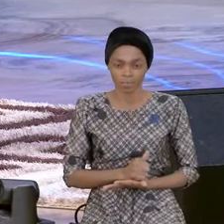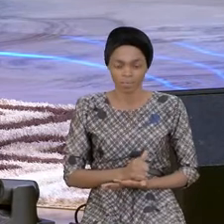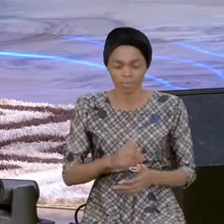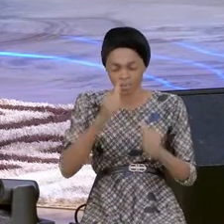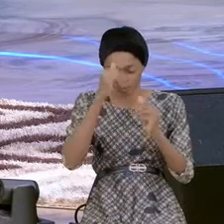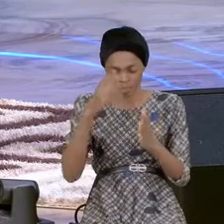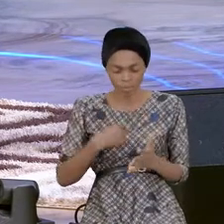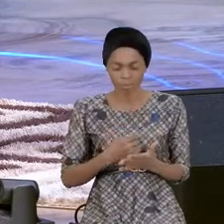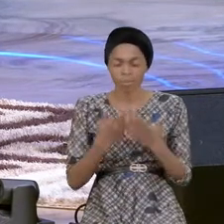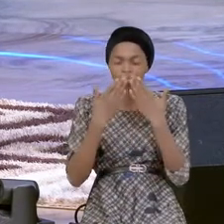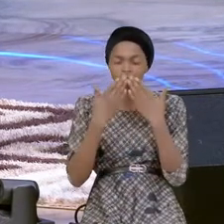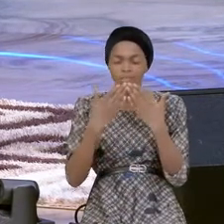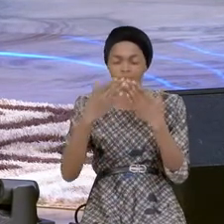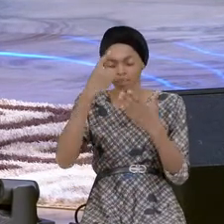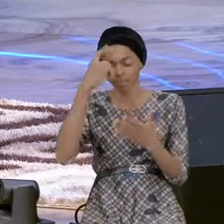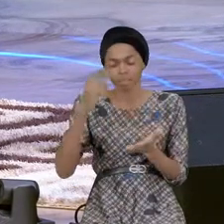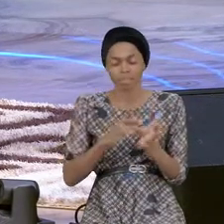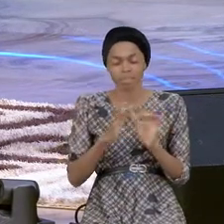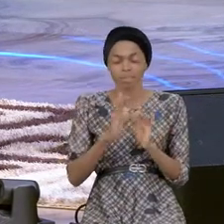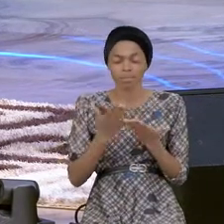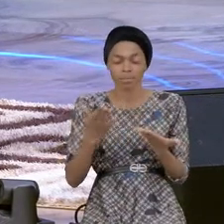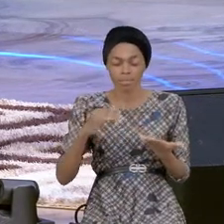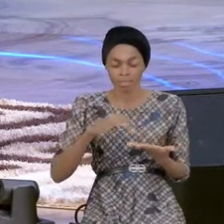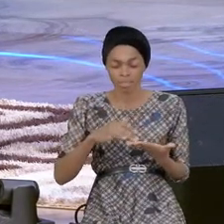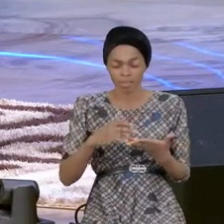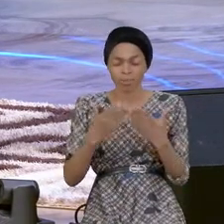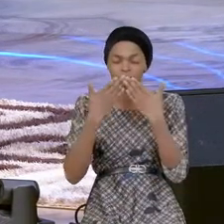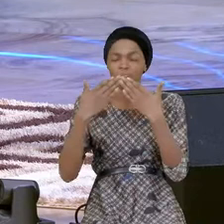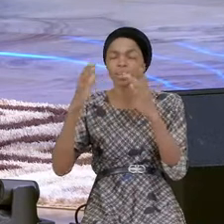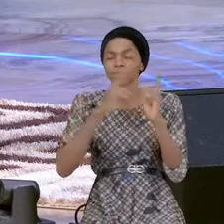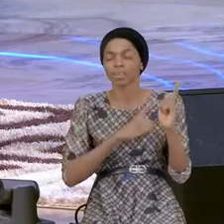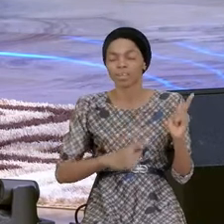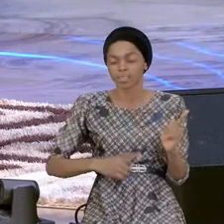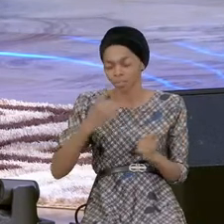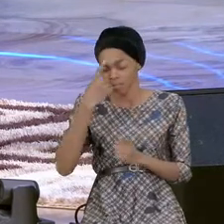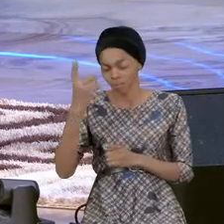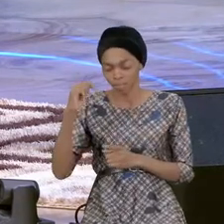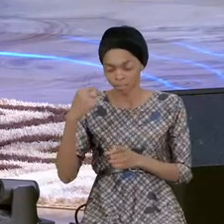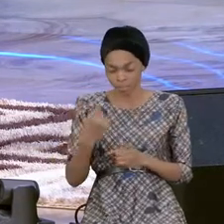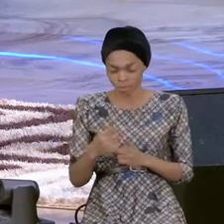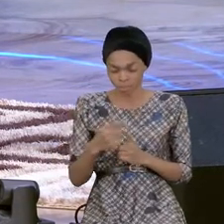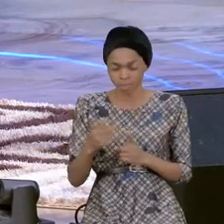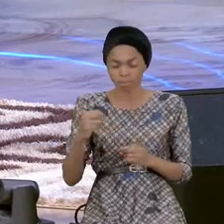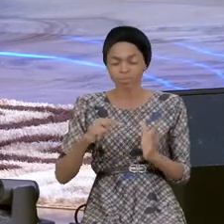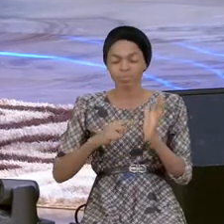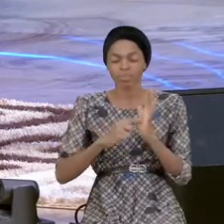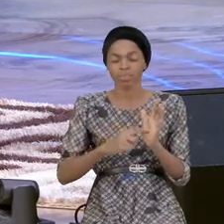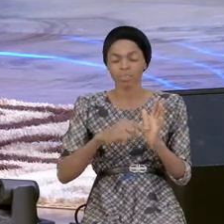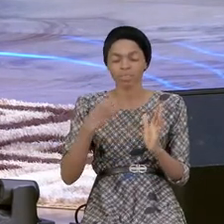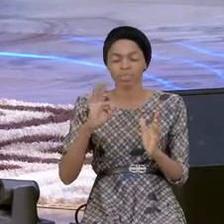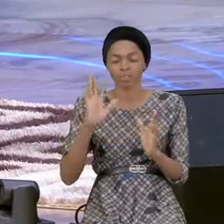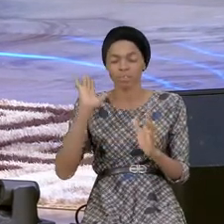Father, we thank you for the Bible study. Thank you, Lord, for the word, the revelation of your